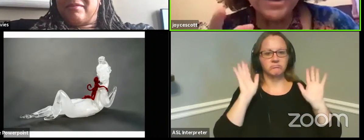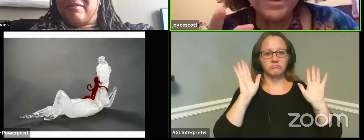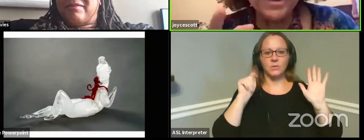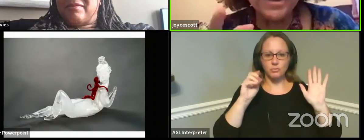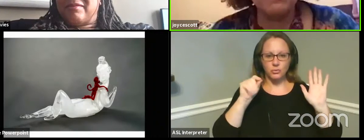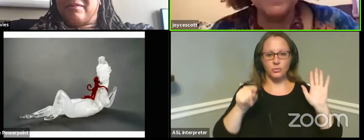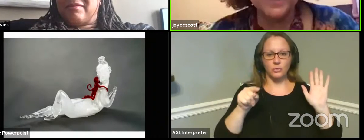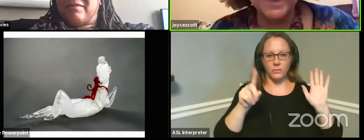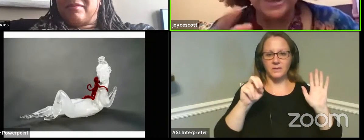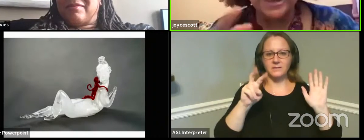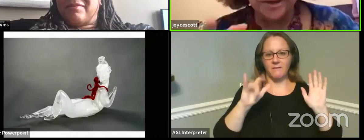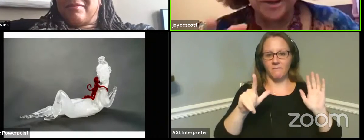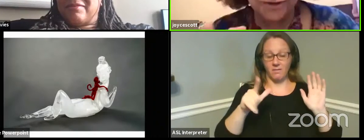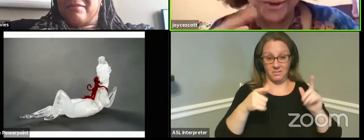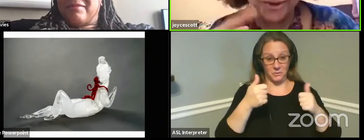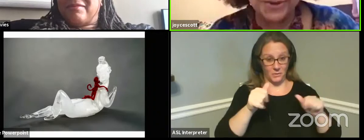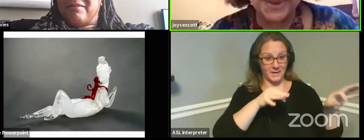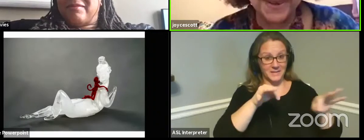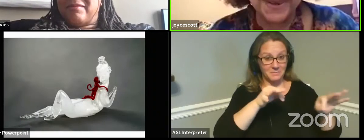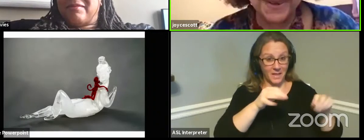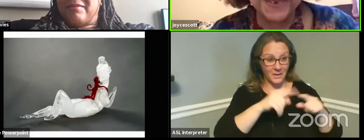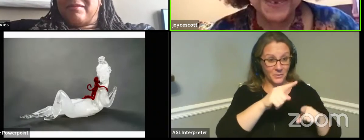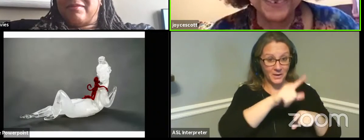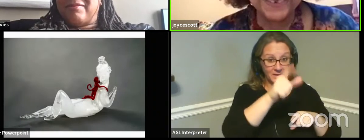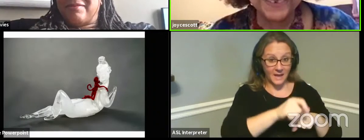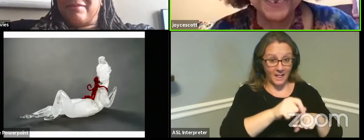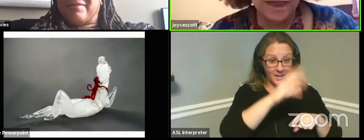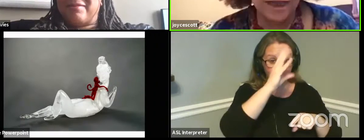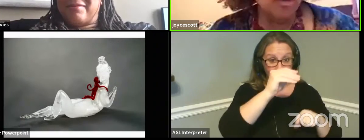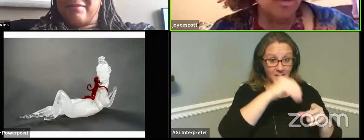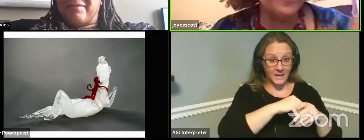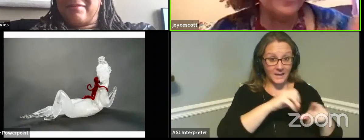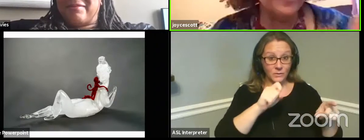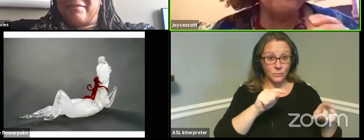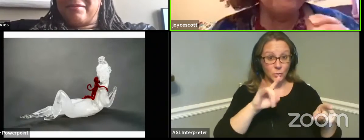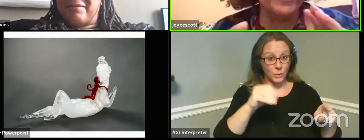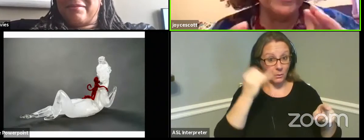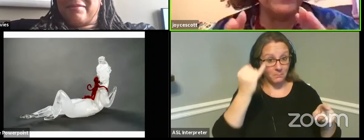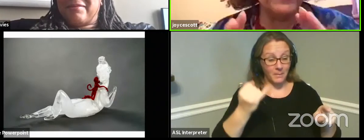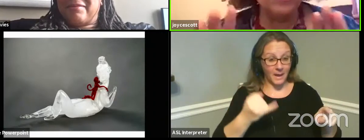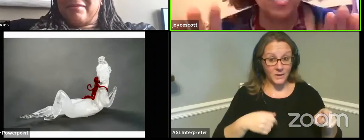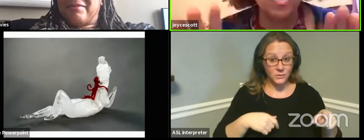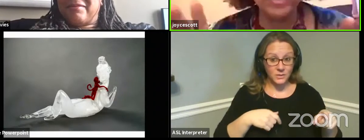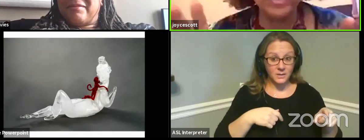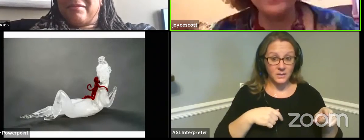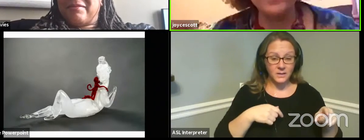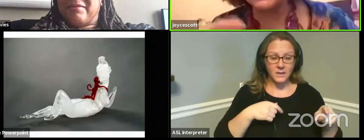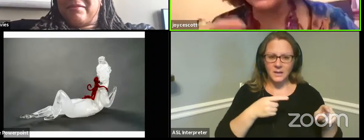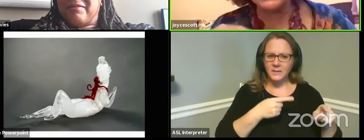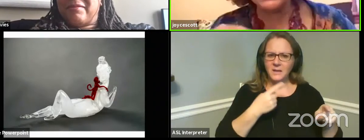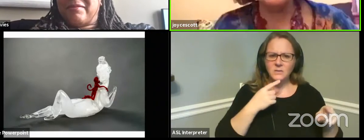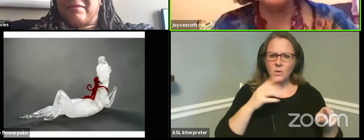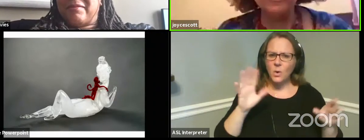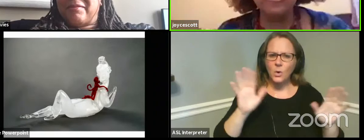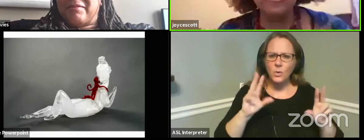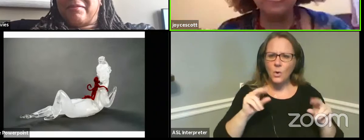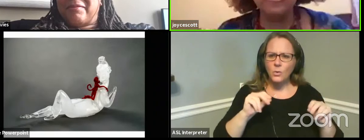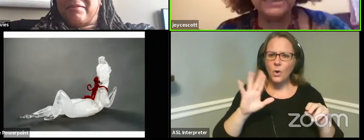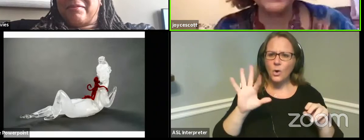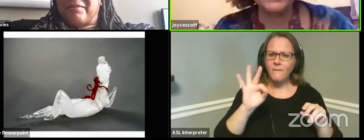to Italian men in the studio. No, but her feet and her hand, no, that's really kind